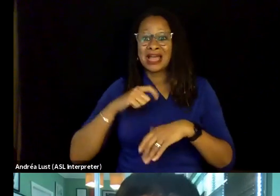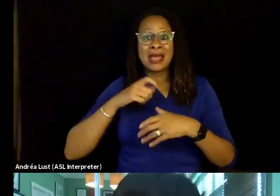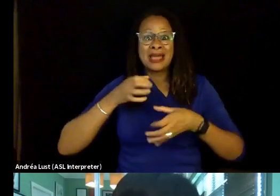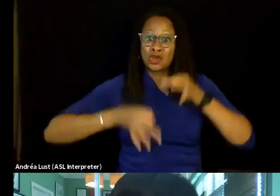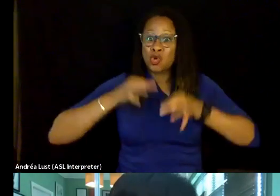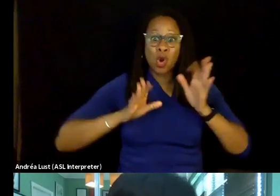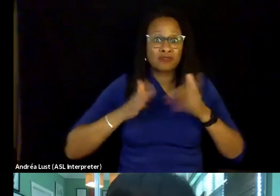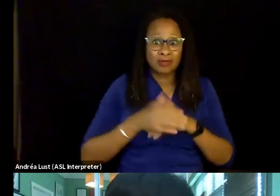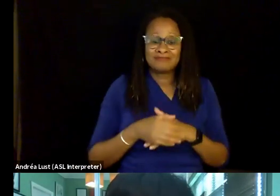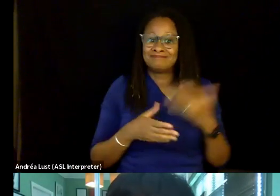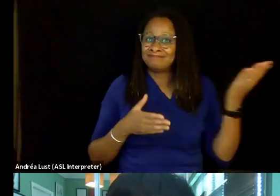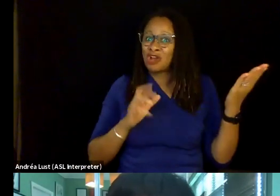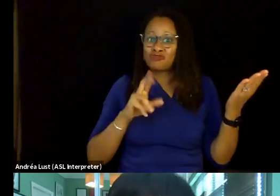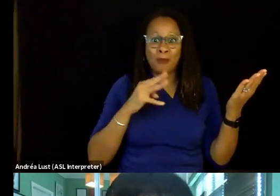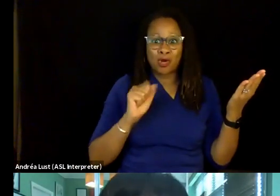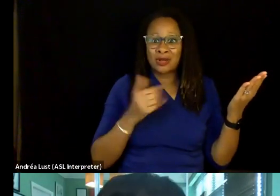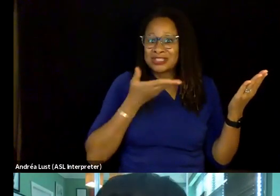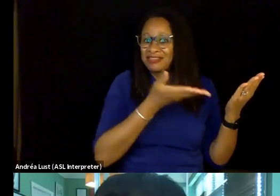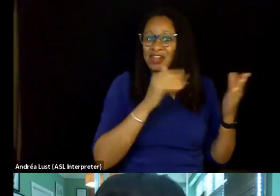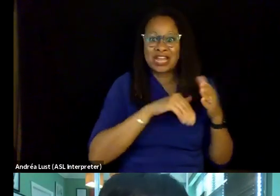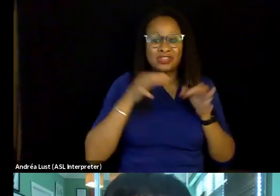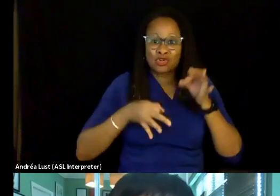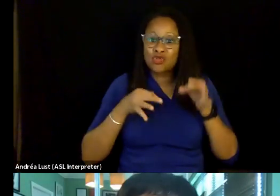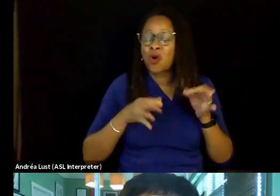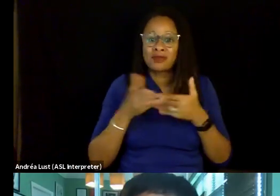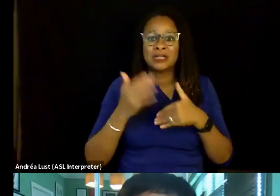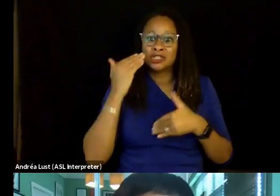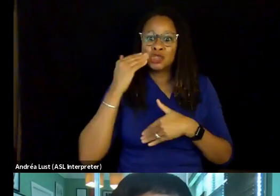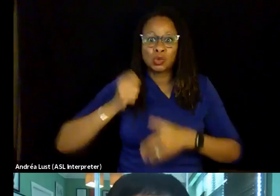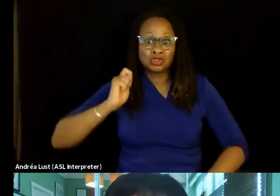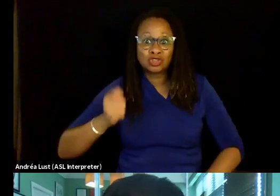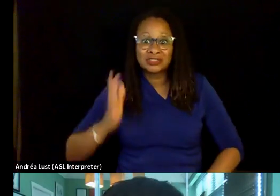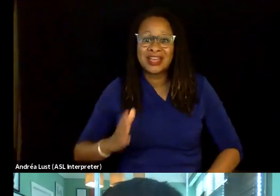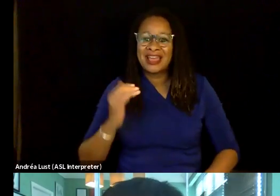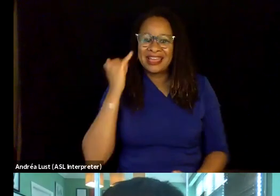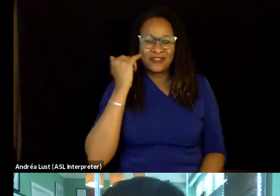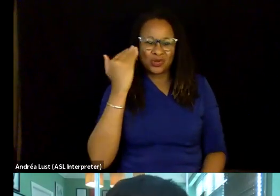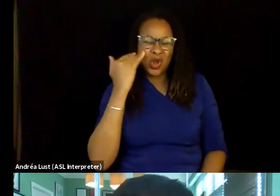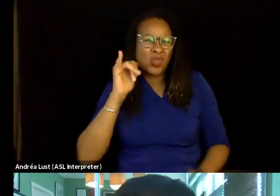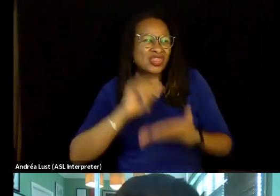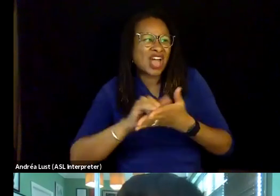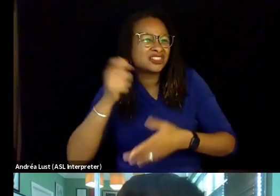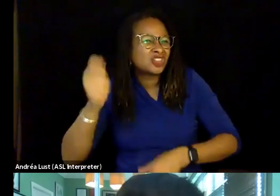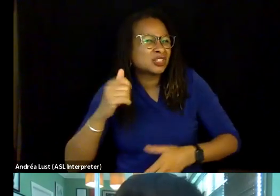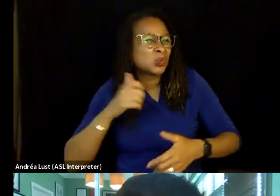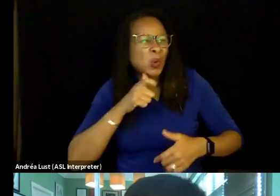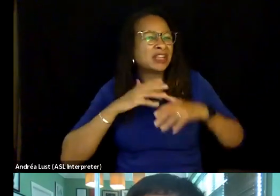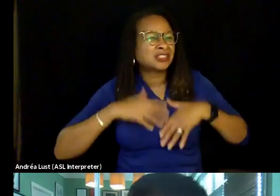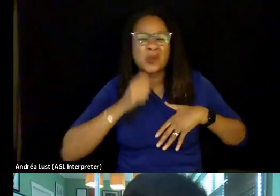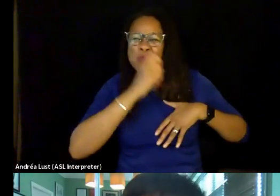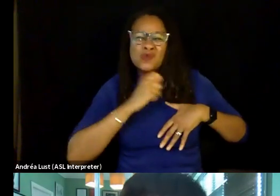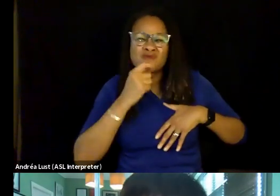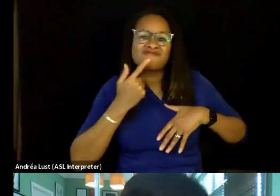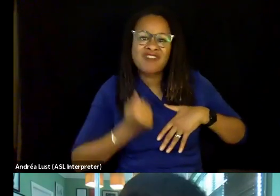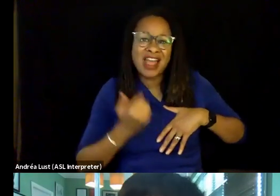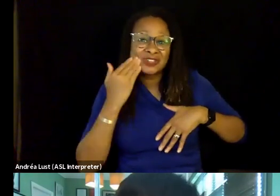been in the courtrooms. She knows the judges. Like, if I wanna say, you know, that judge, she was wearing this bright red lipstick,